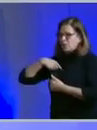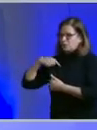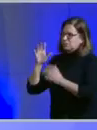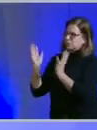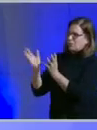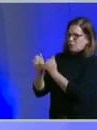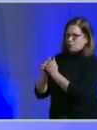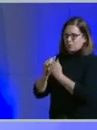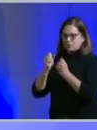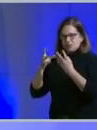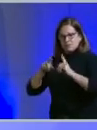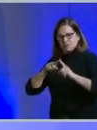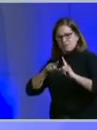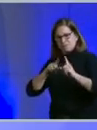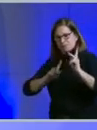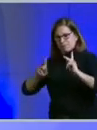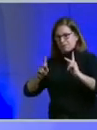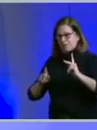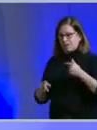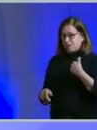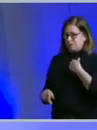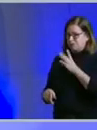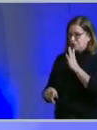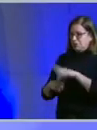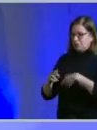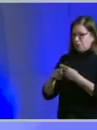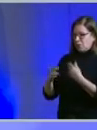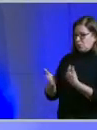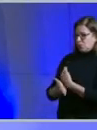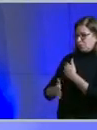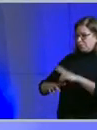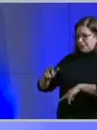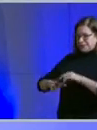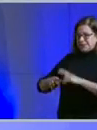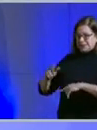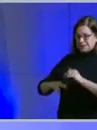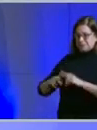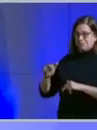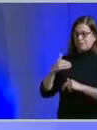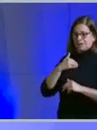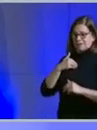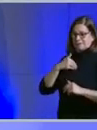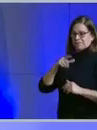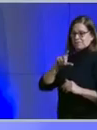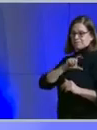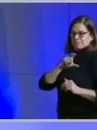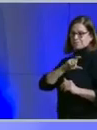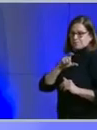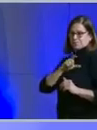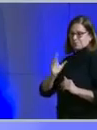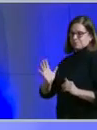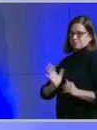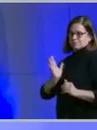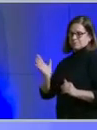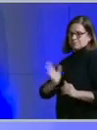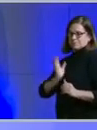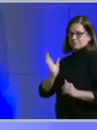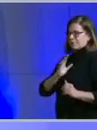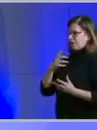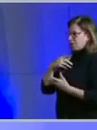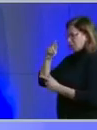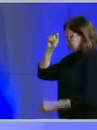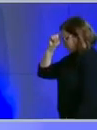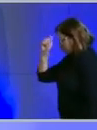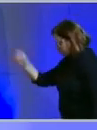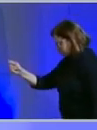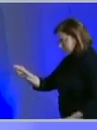say, when you talk about building legitimacy, hats off to Mayor Bowser with regards to the cadet program.